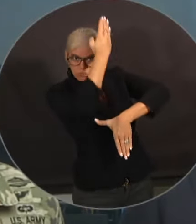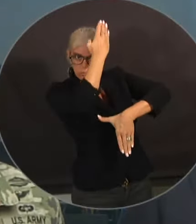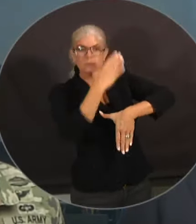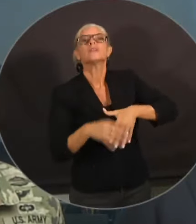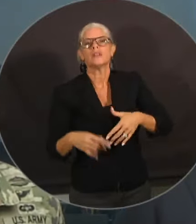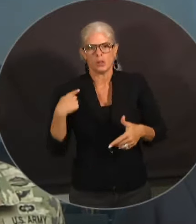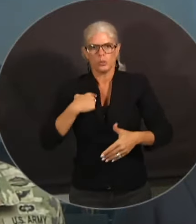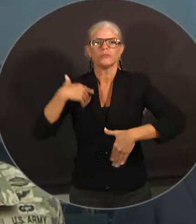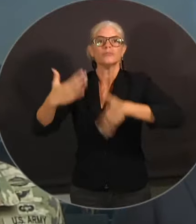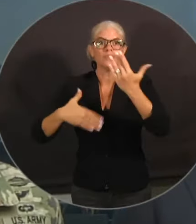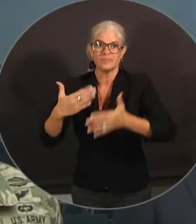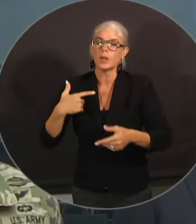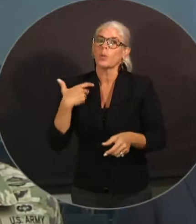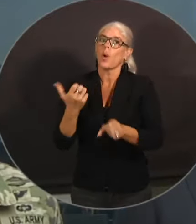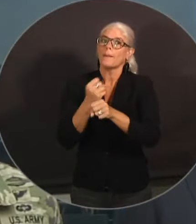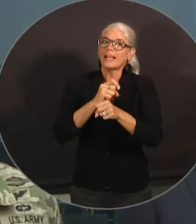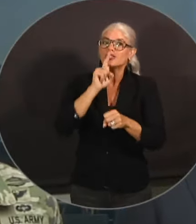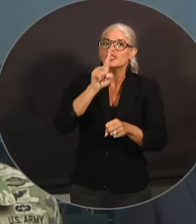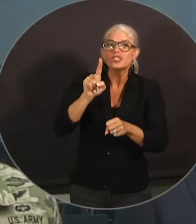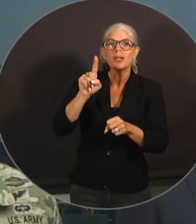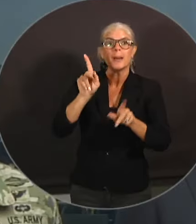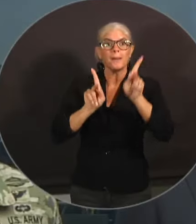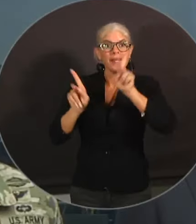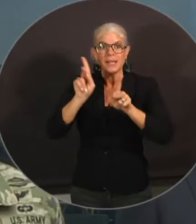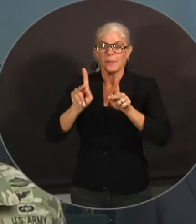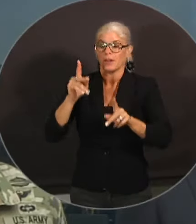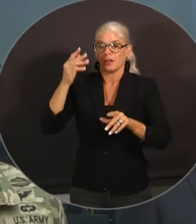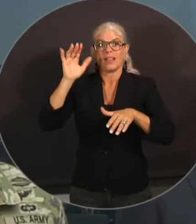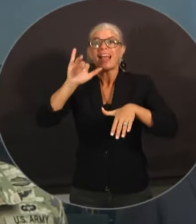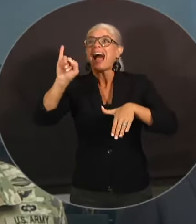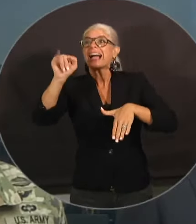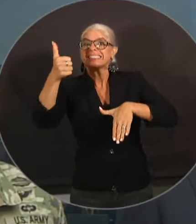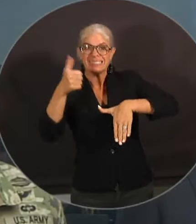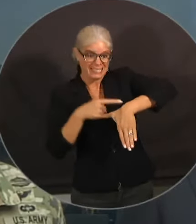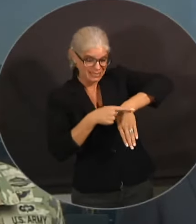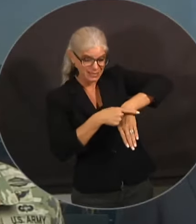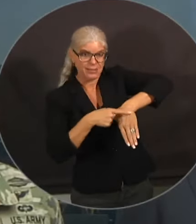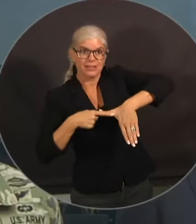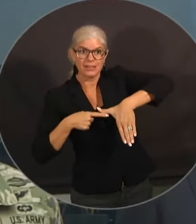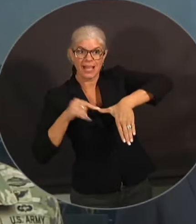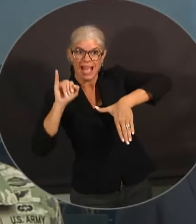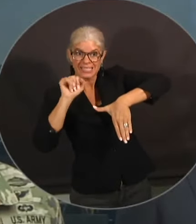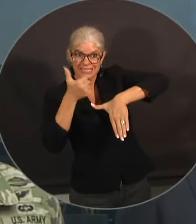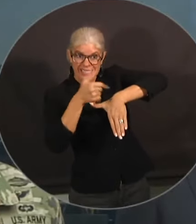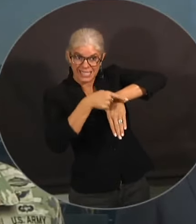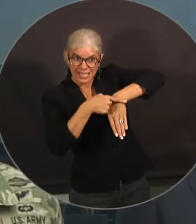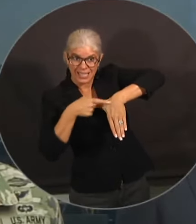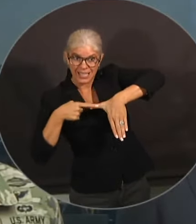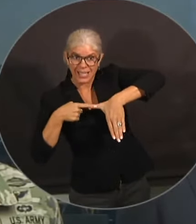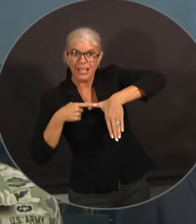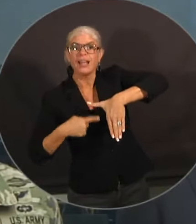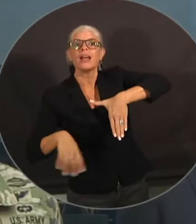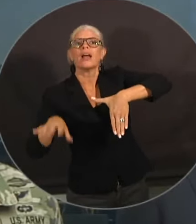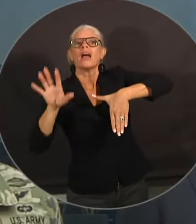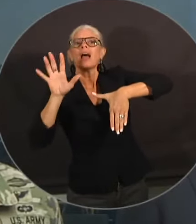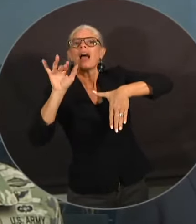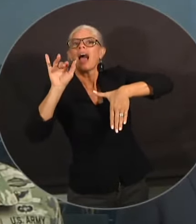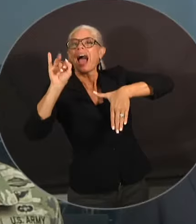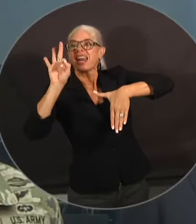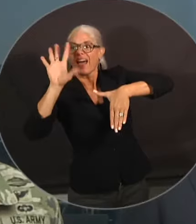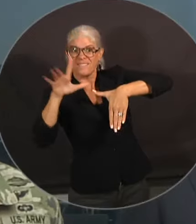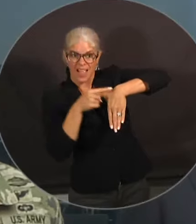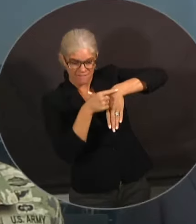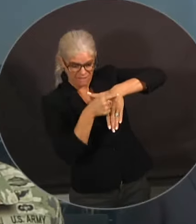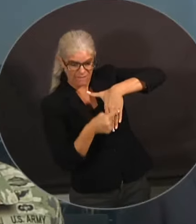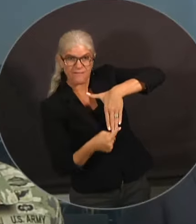In the path of the storm, I-10 and US 98 are two major routes that we're going to be looking at. US 98 obviously has some vulnerabilities along the